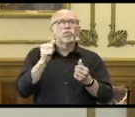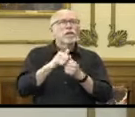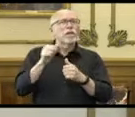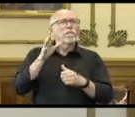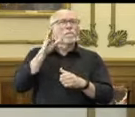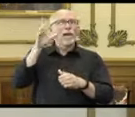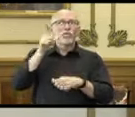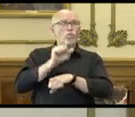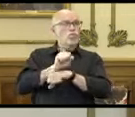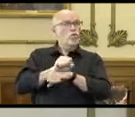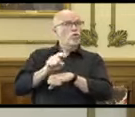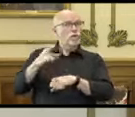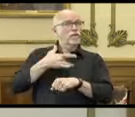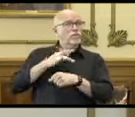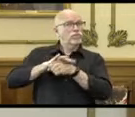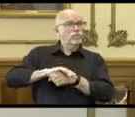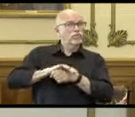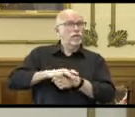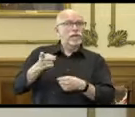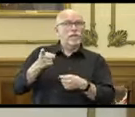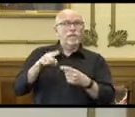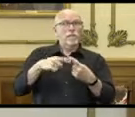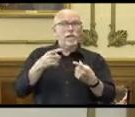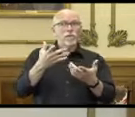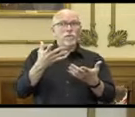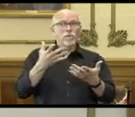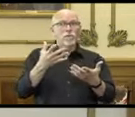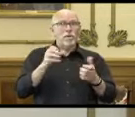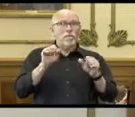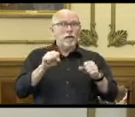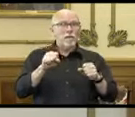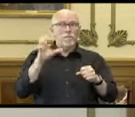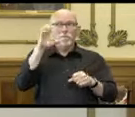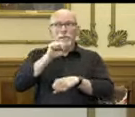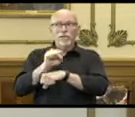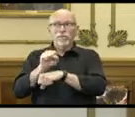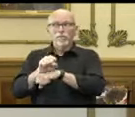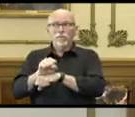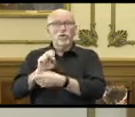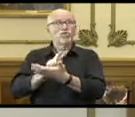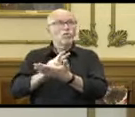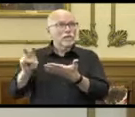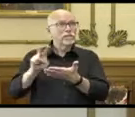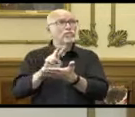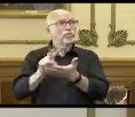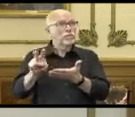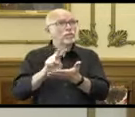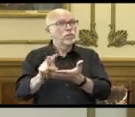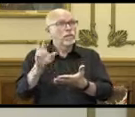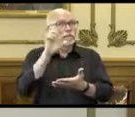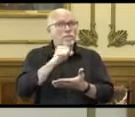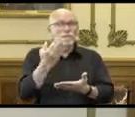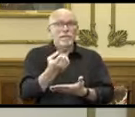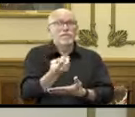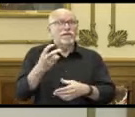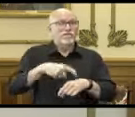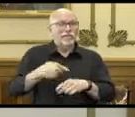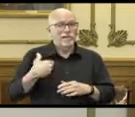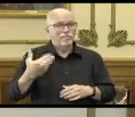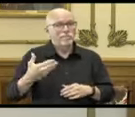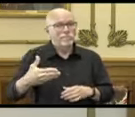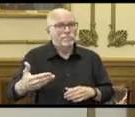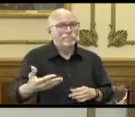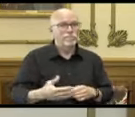feeling stressed about the looming school year and the possibility of missing work 2 weeks at a time, perhaps several times during the school